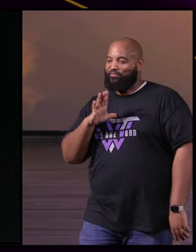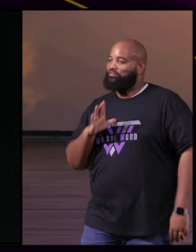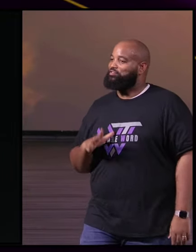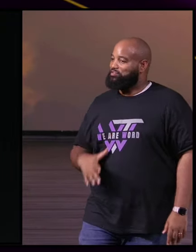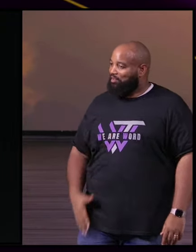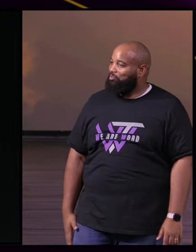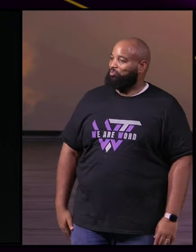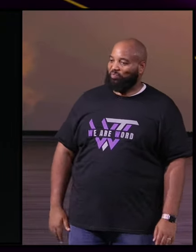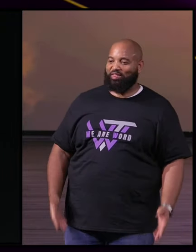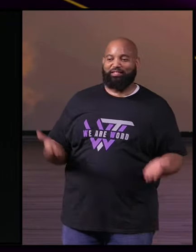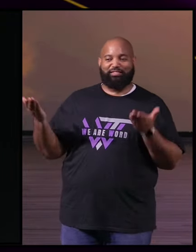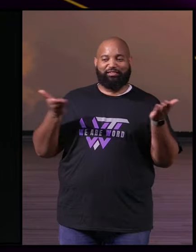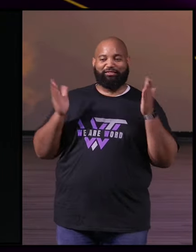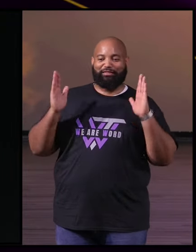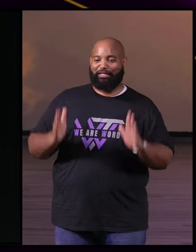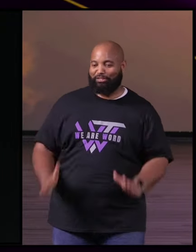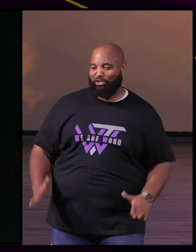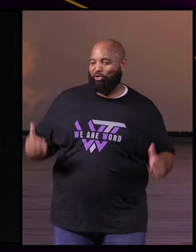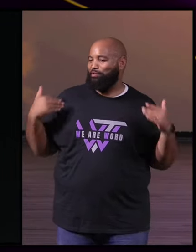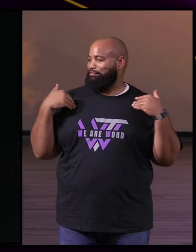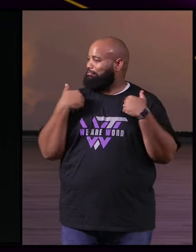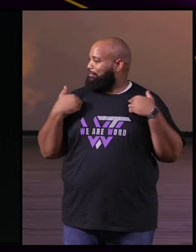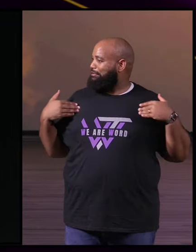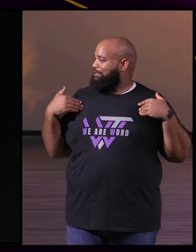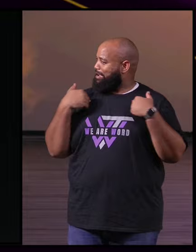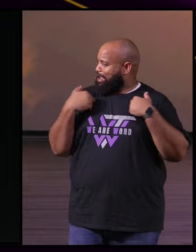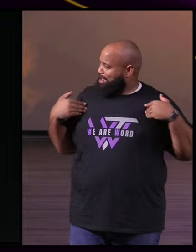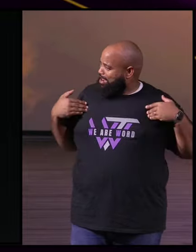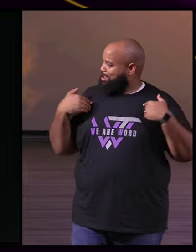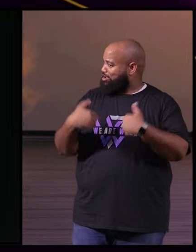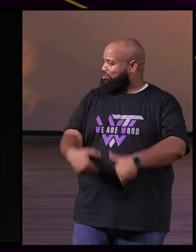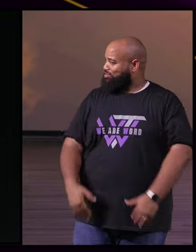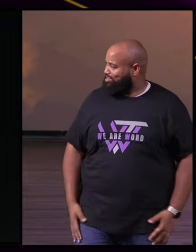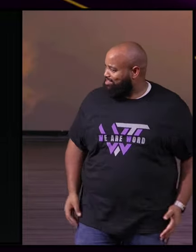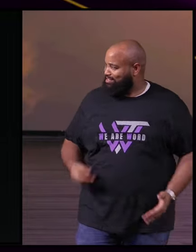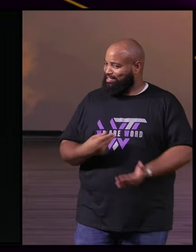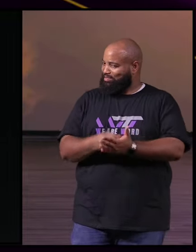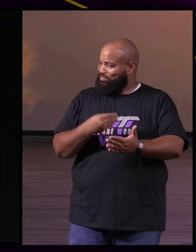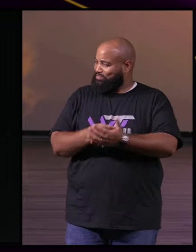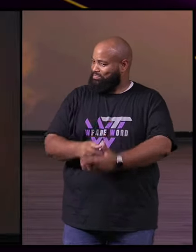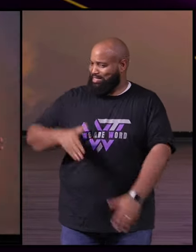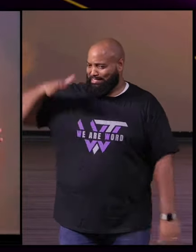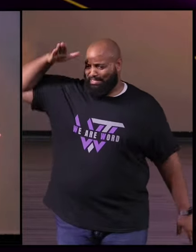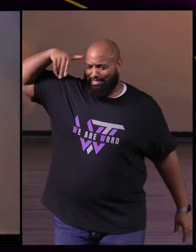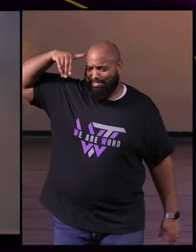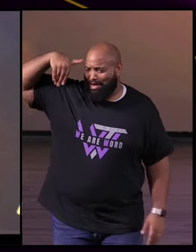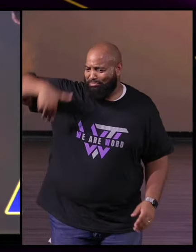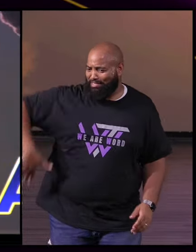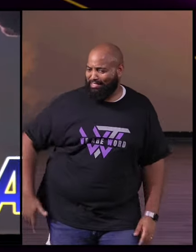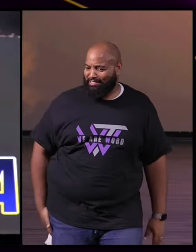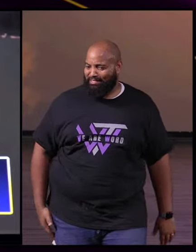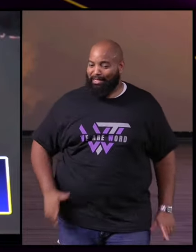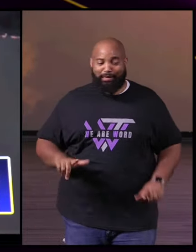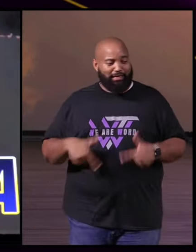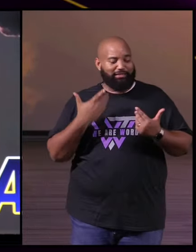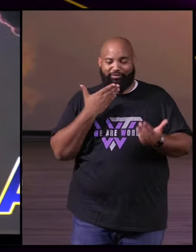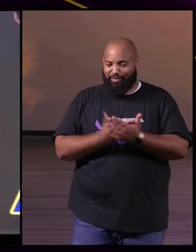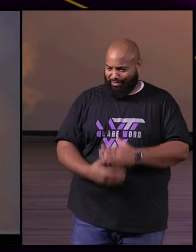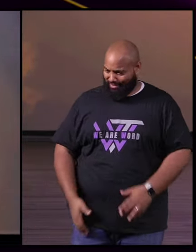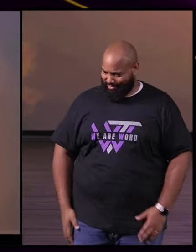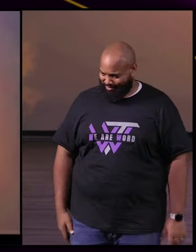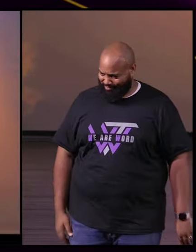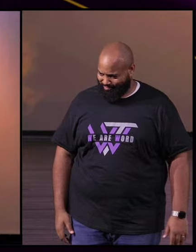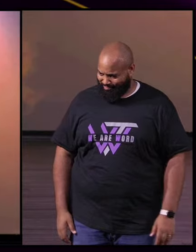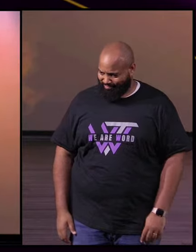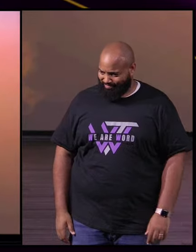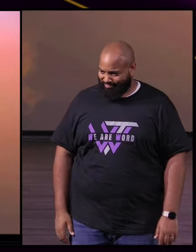servants, oxen, and you have to understand, donkeys. And I want you to, let me show y'all something in the scriptures